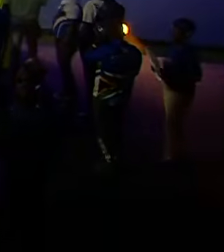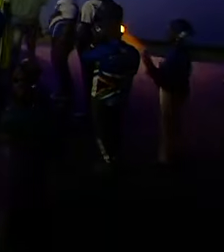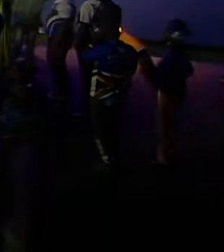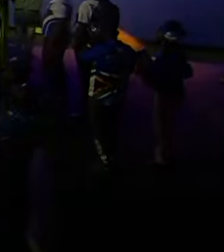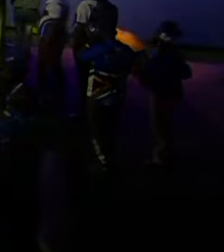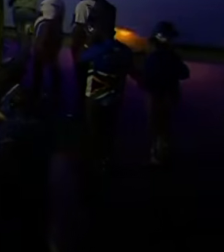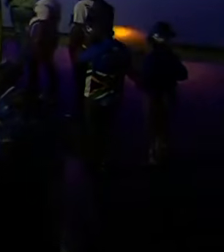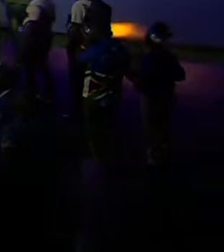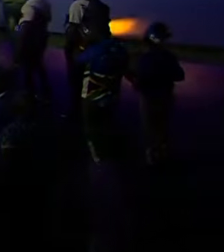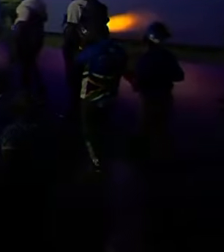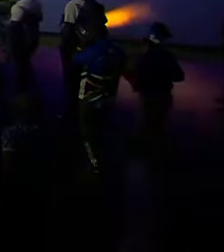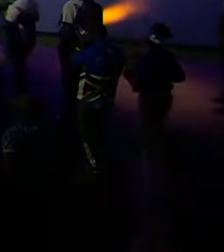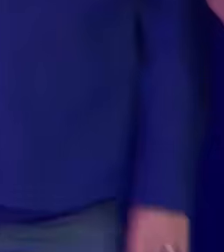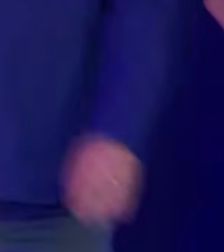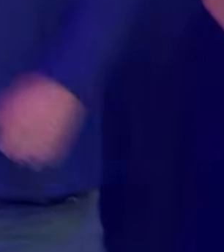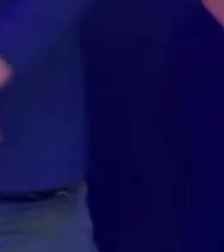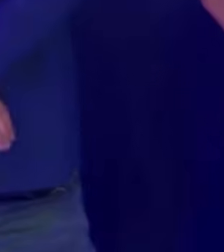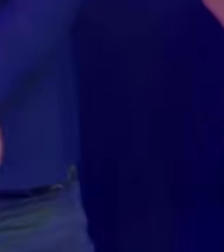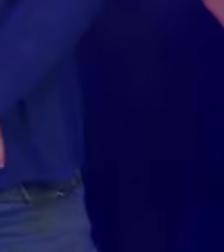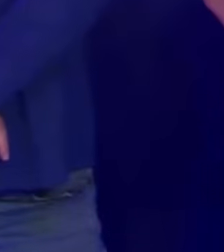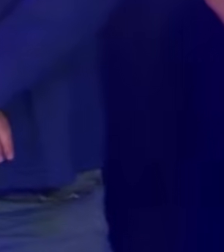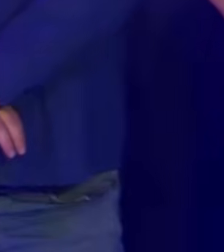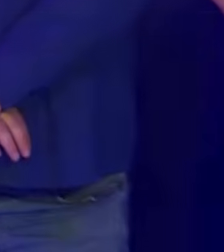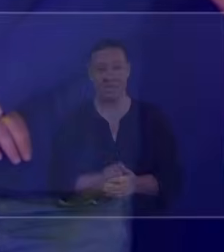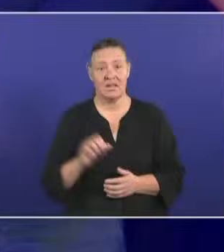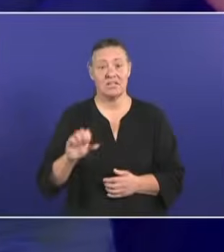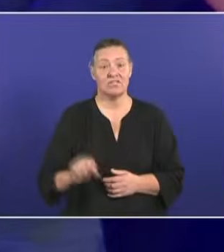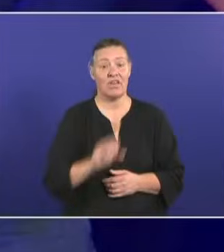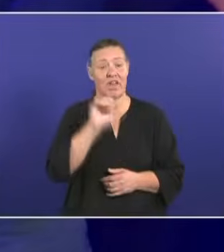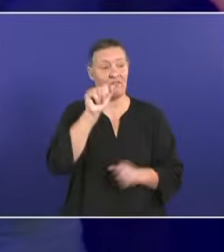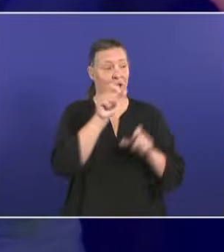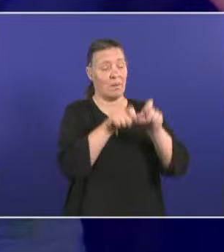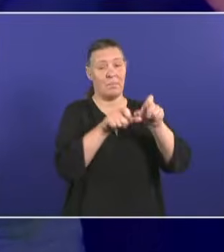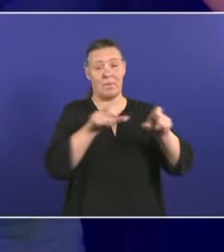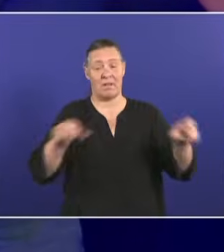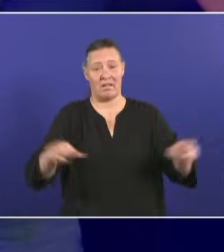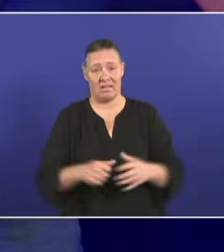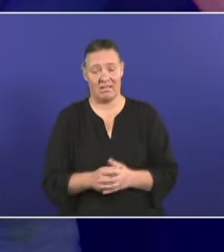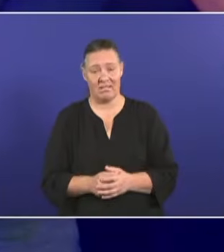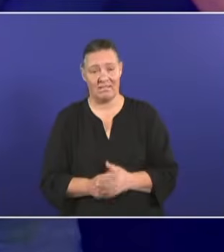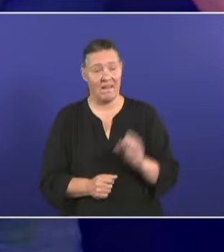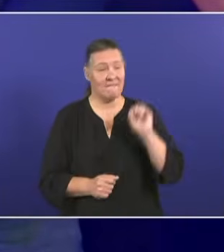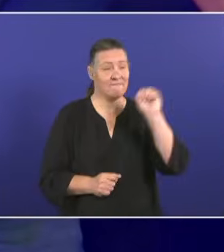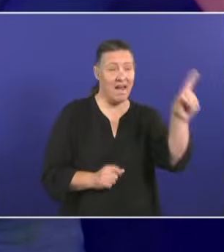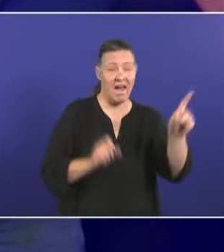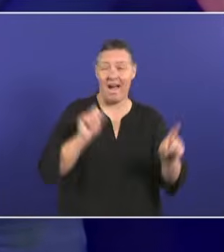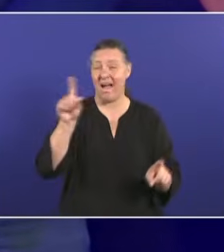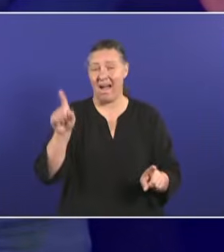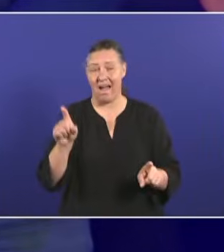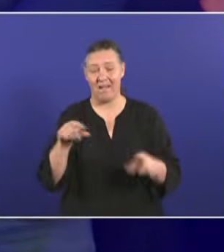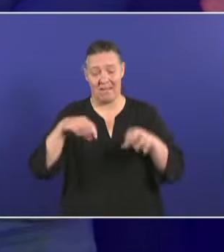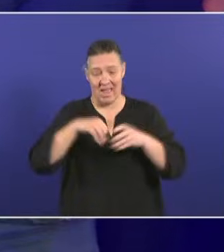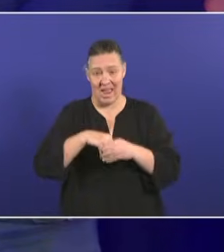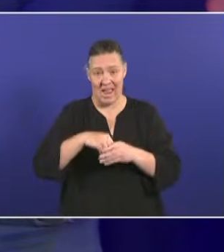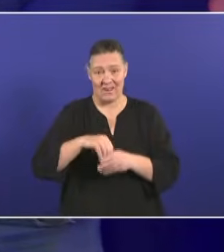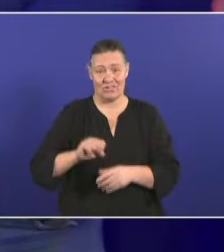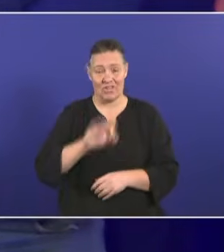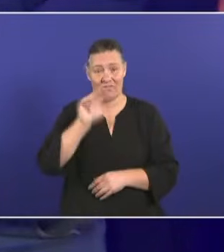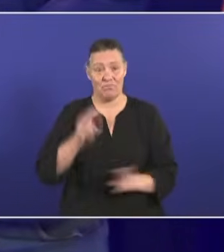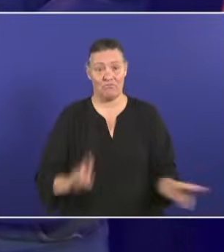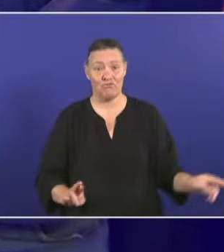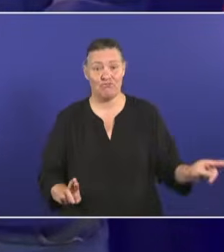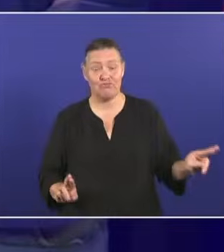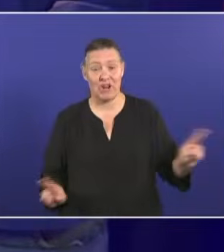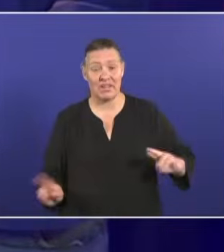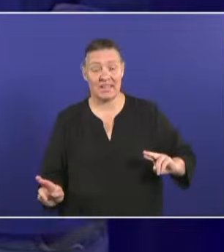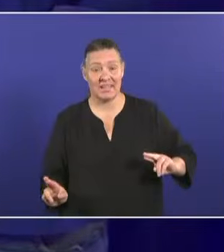Democrats, ladies and gentlemen, South Africans, near and far, now get